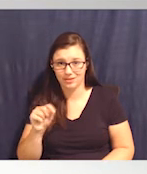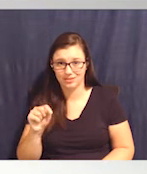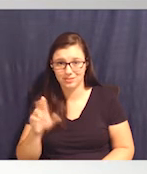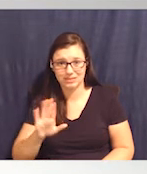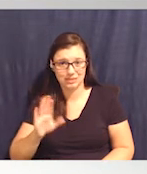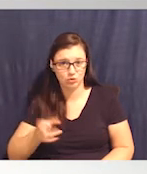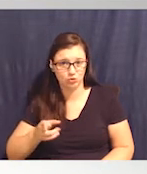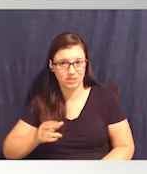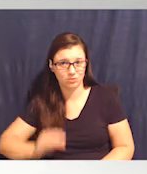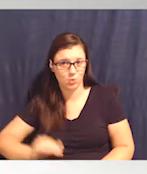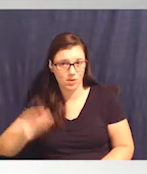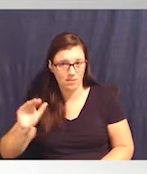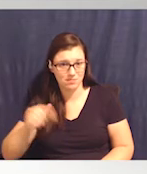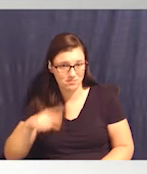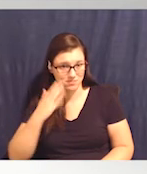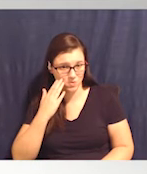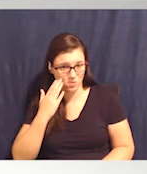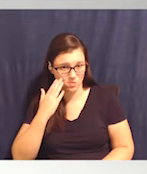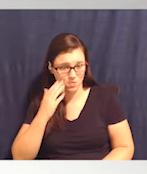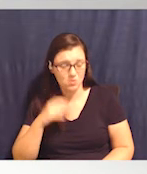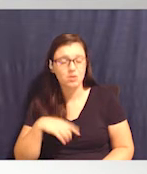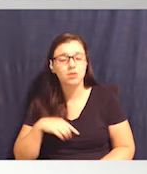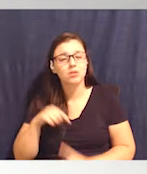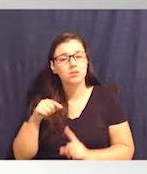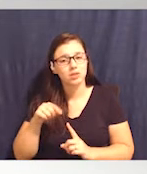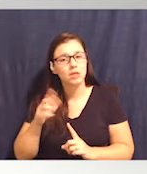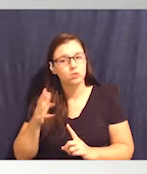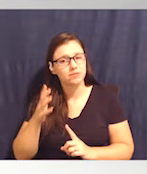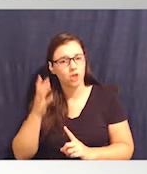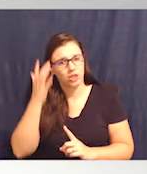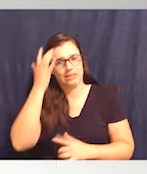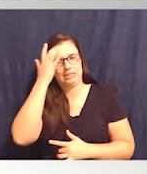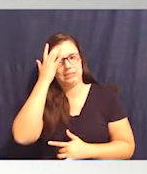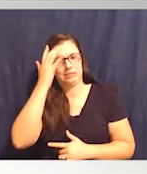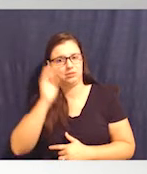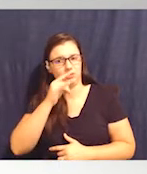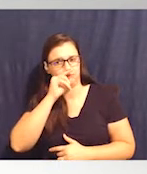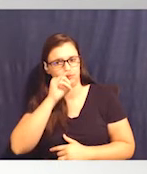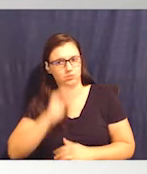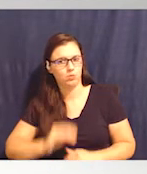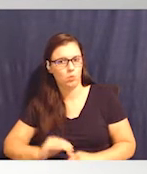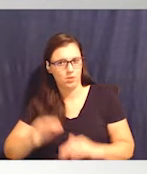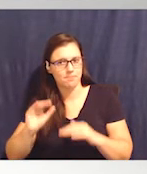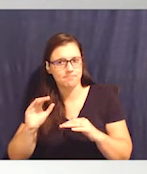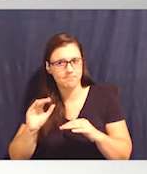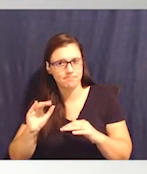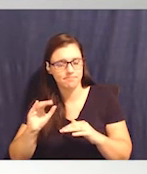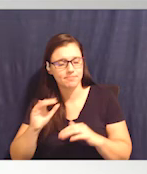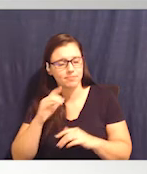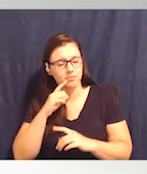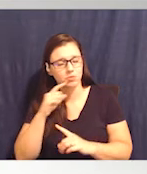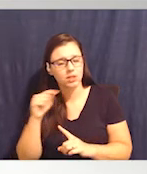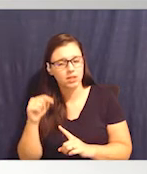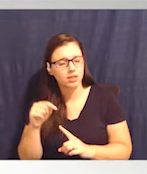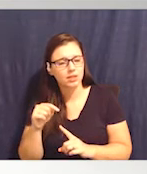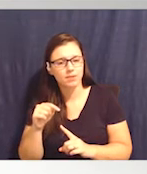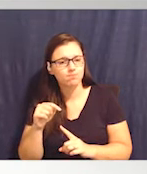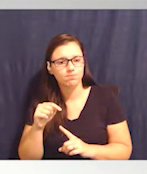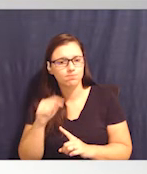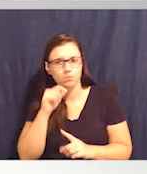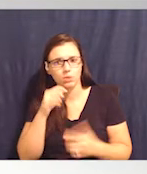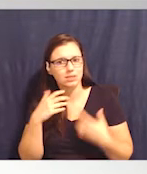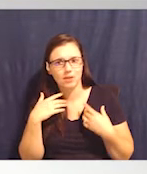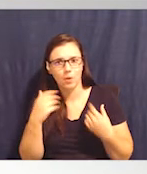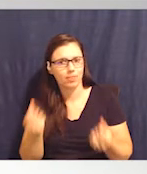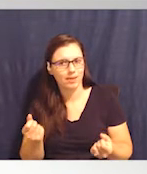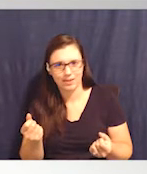Teddy Roosevelt was a fairly sickly child growing up. He actually was not particularly healthy, and one of the reasons he became